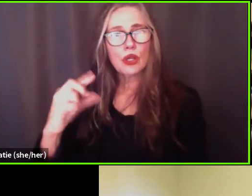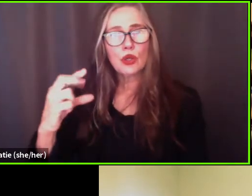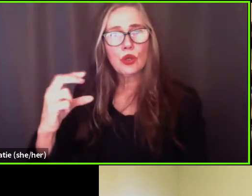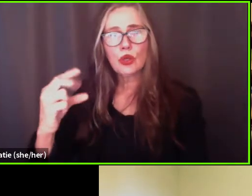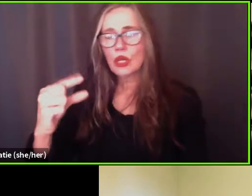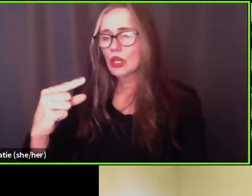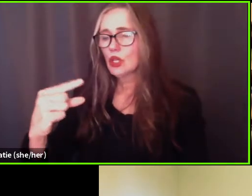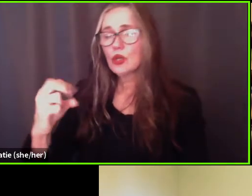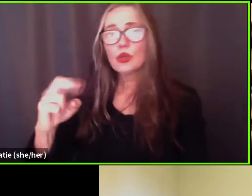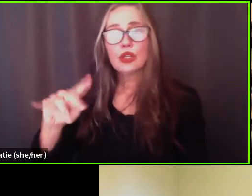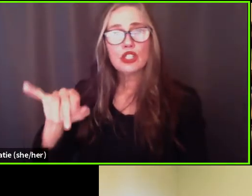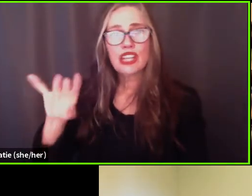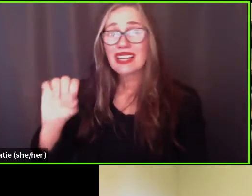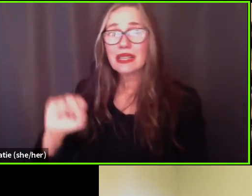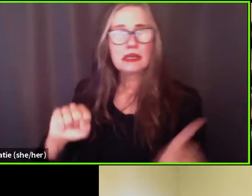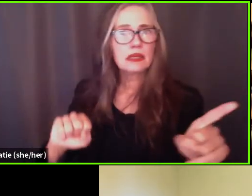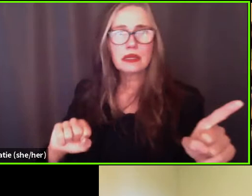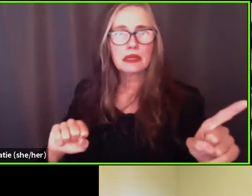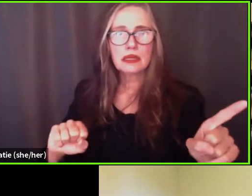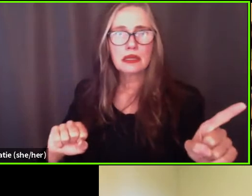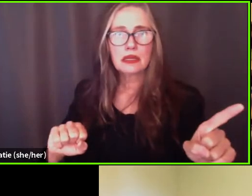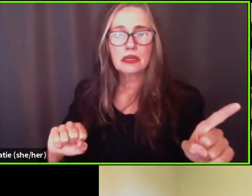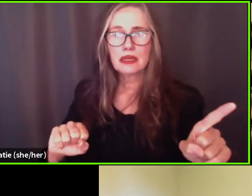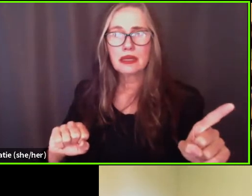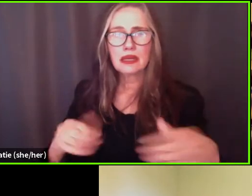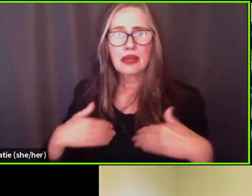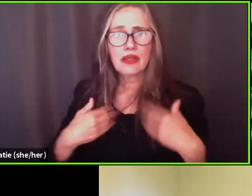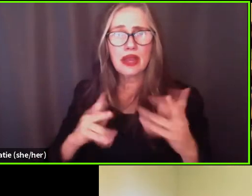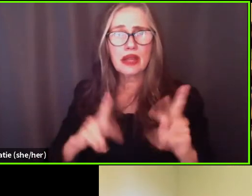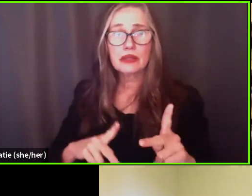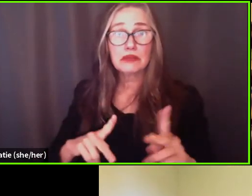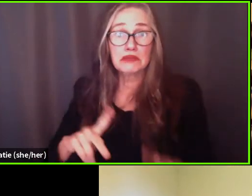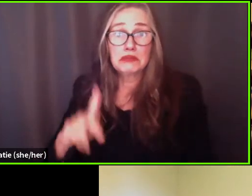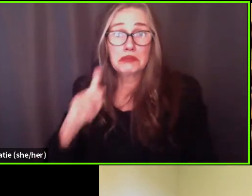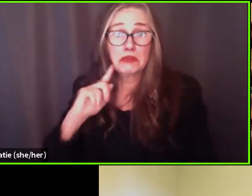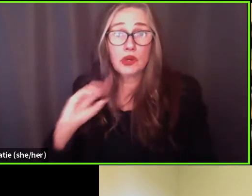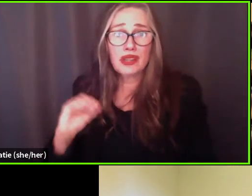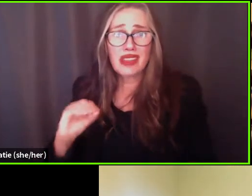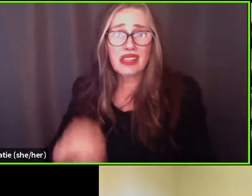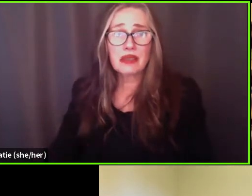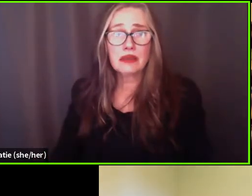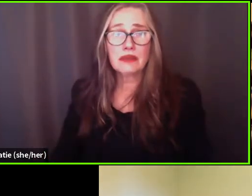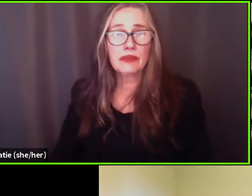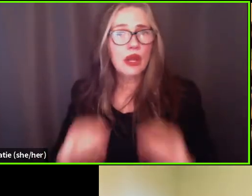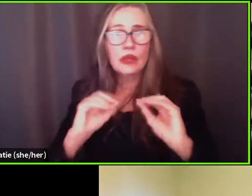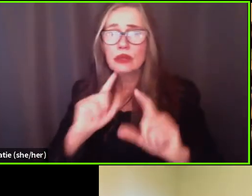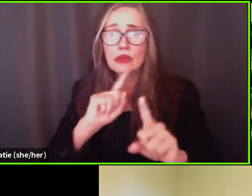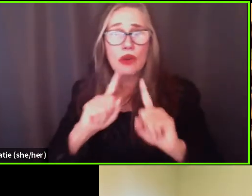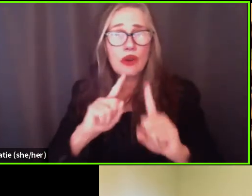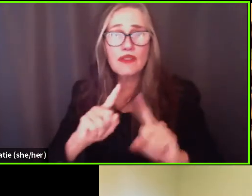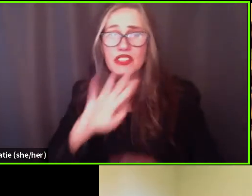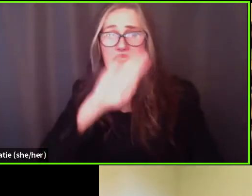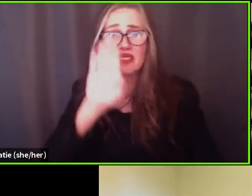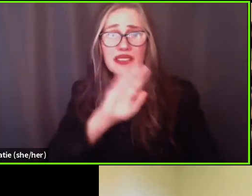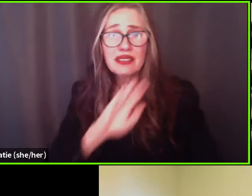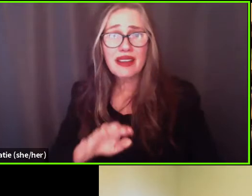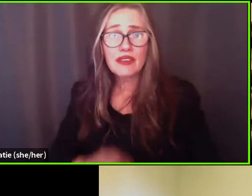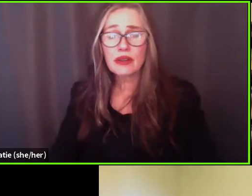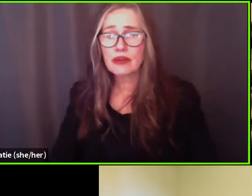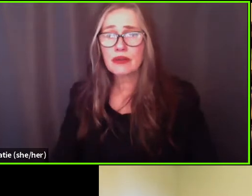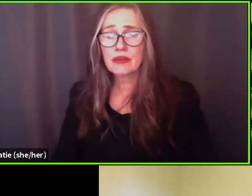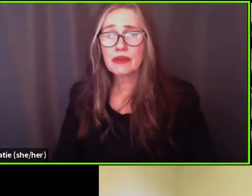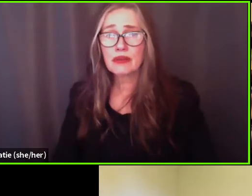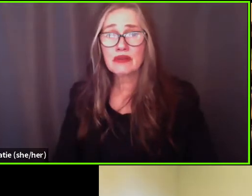opportunity to either even be to even have a conversation about what eugenics was most of our students um have never had a serious